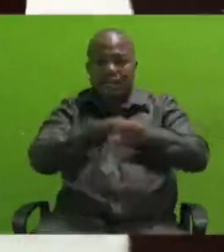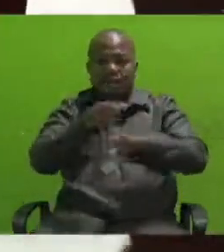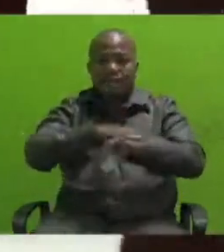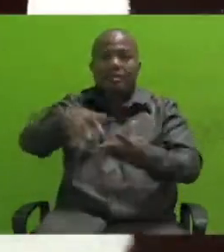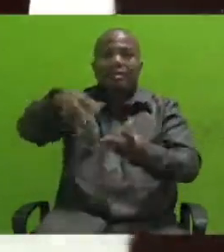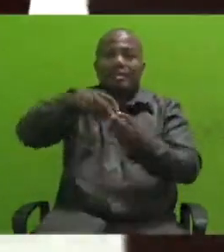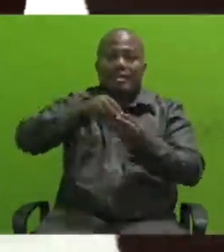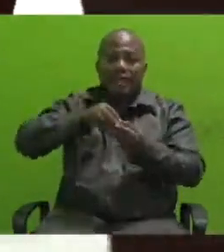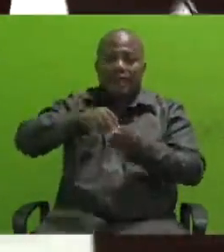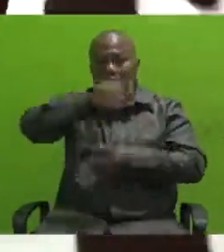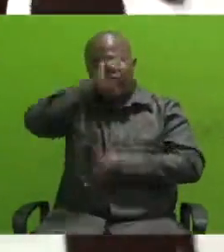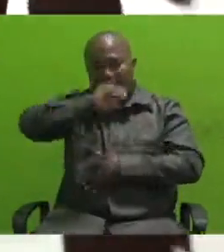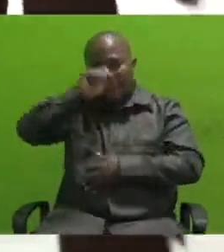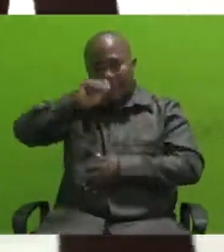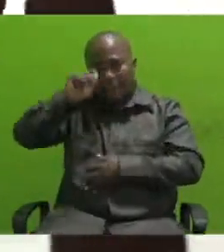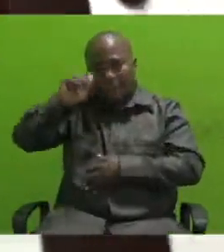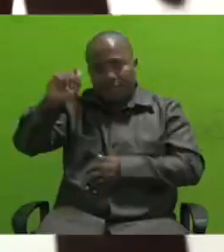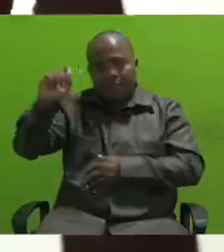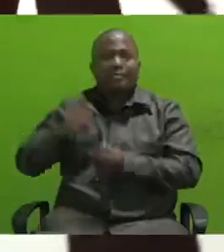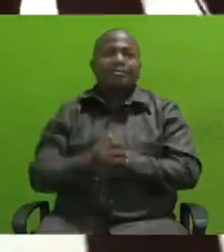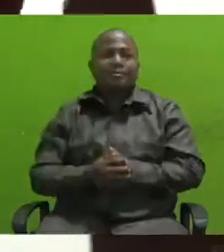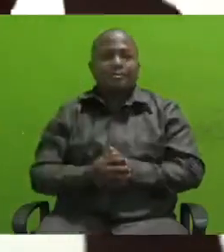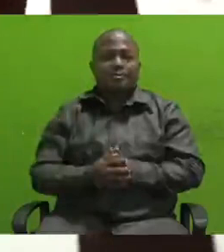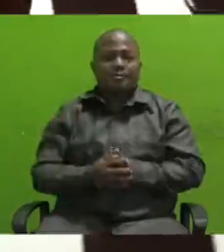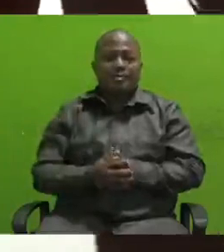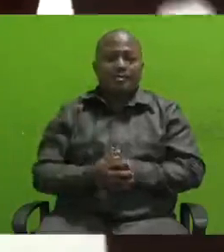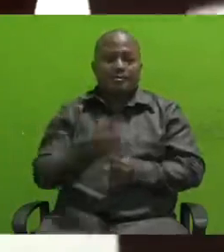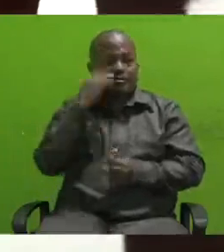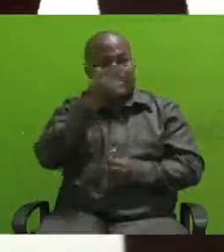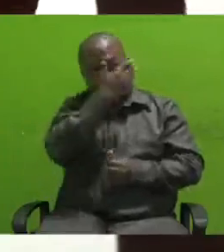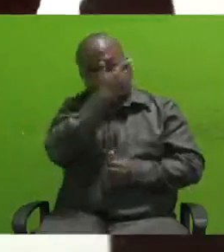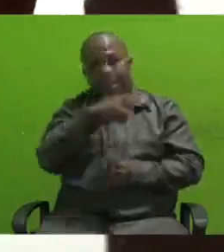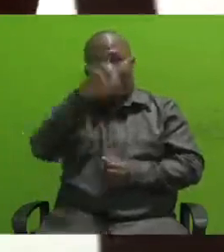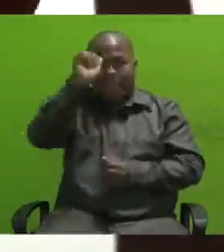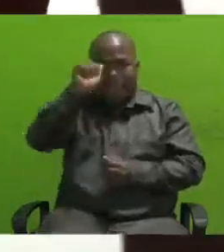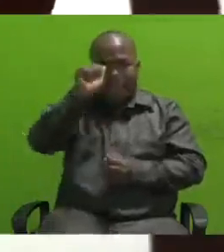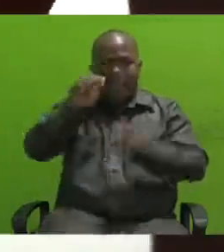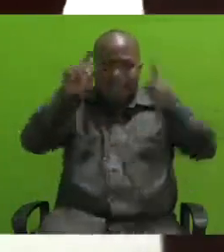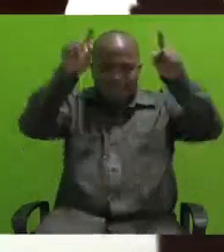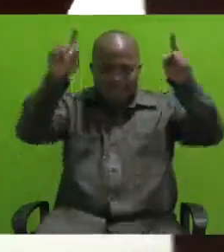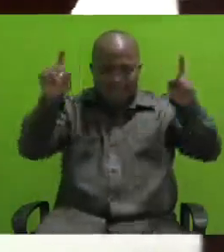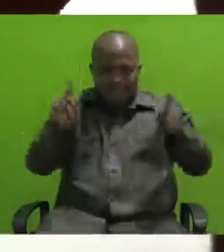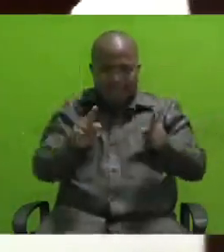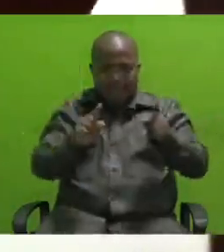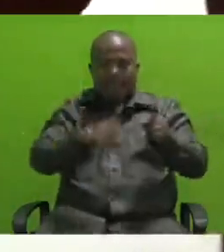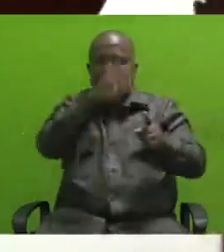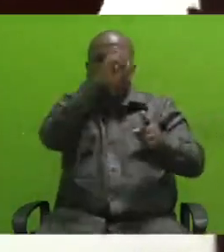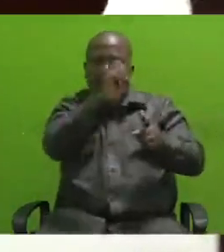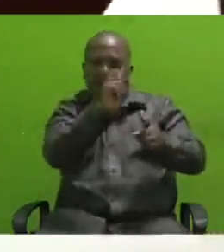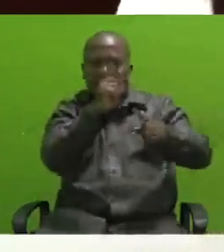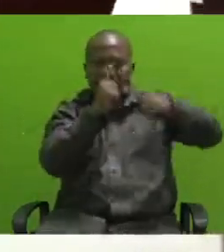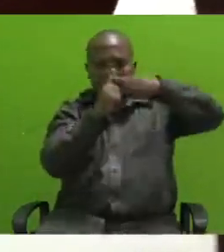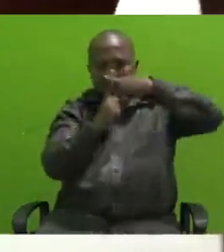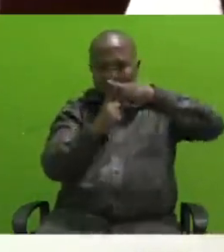as writing a into brackets x plus